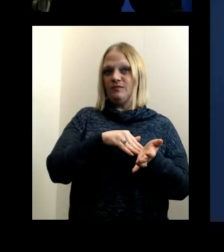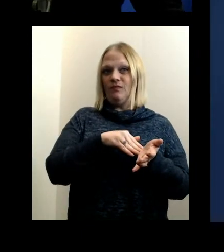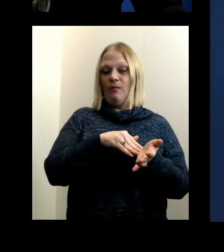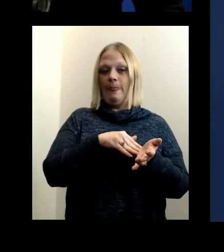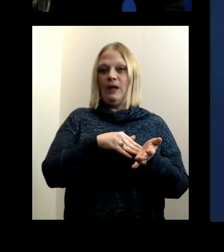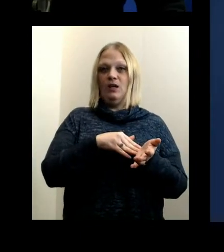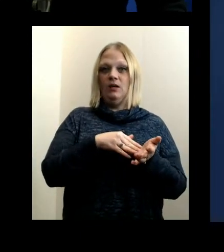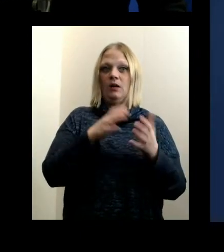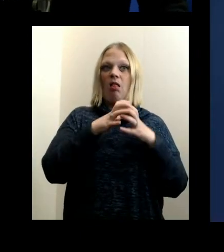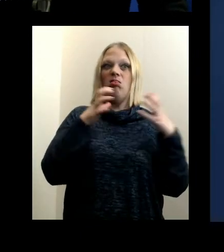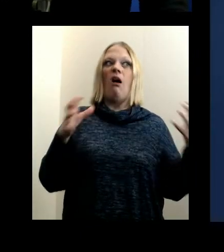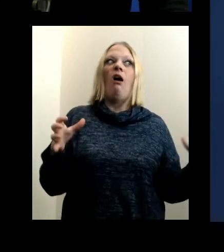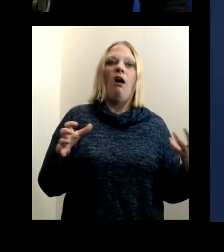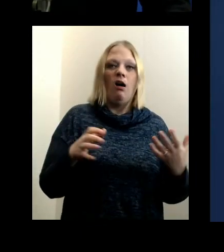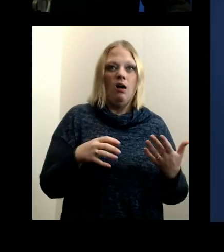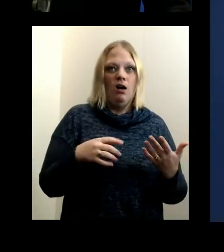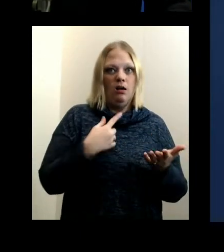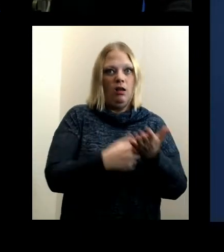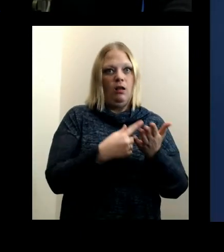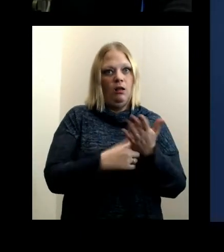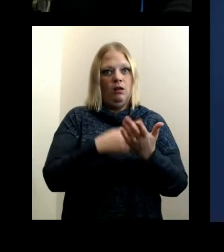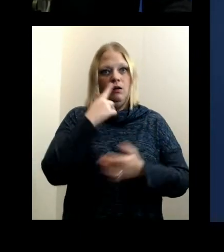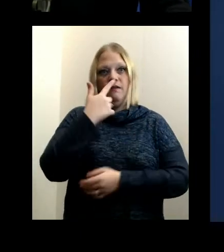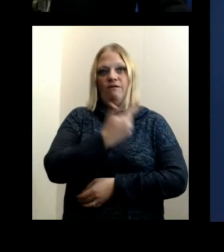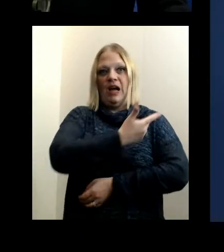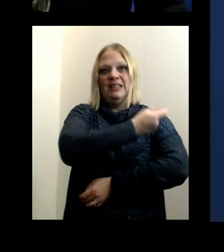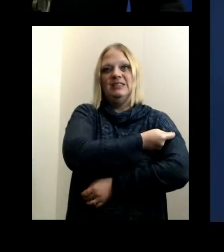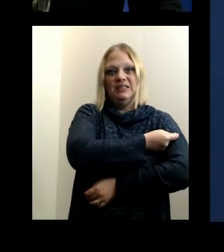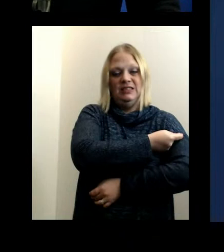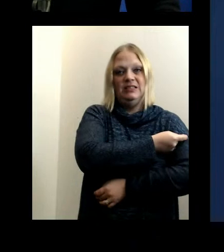a lot about remainder, including the vaccine